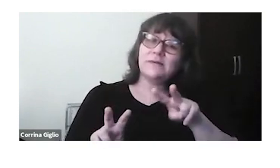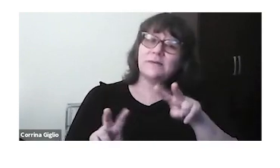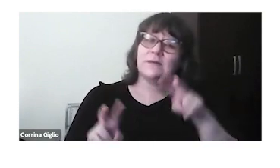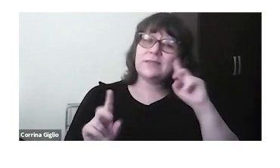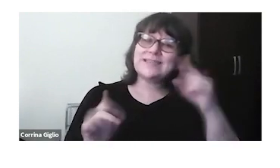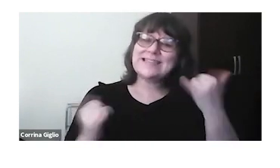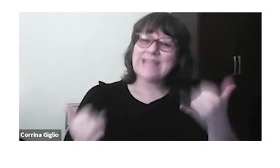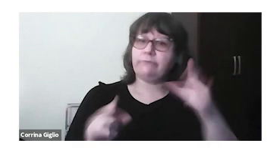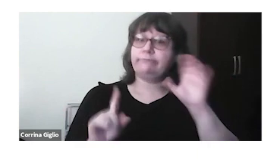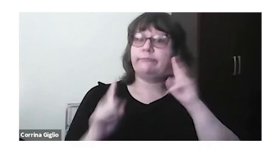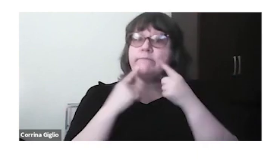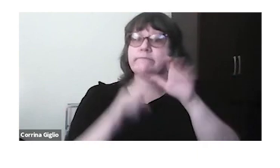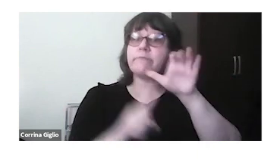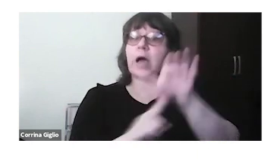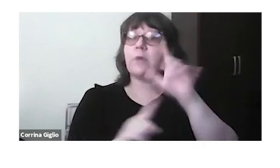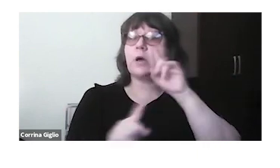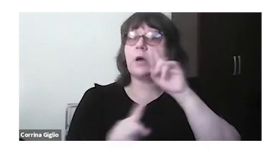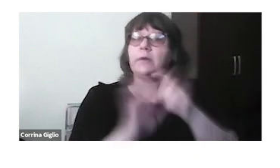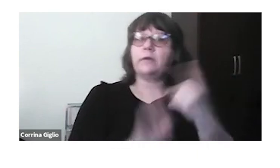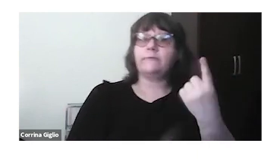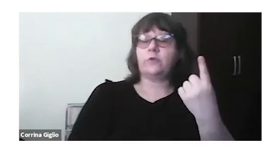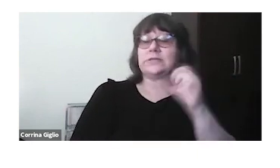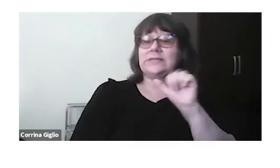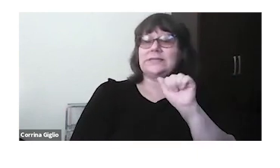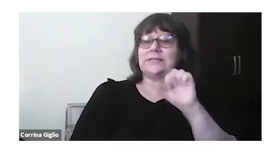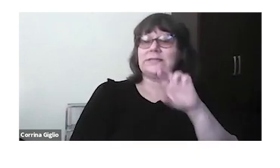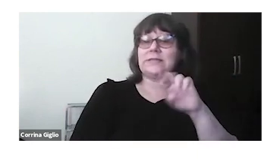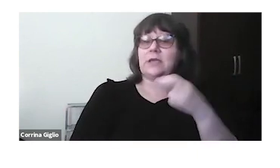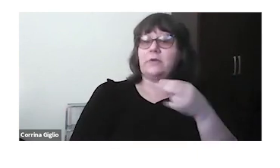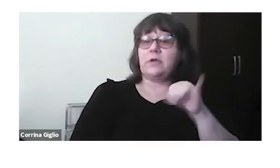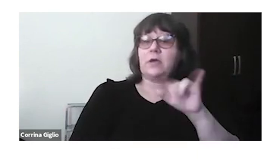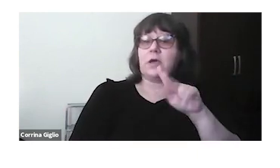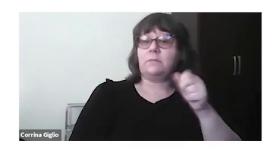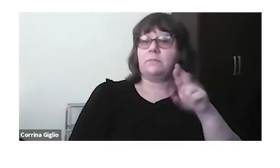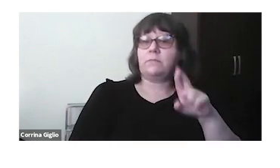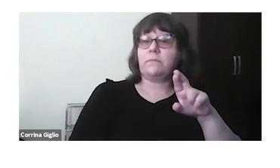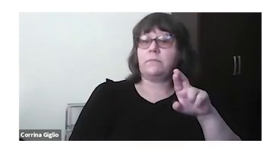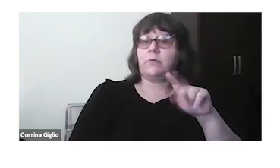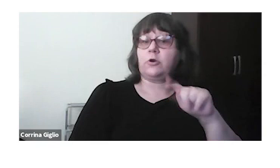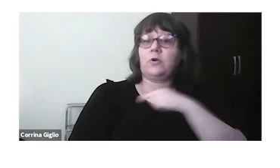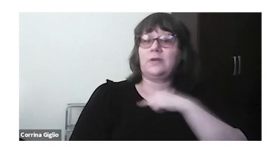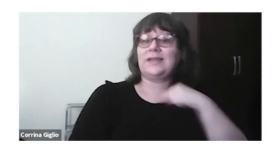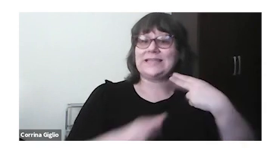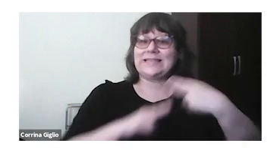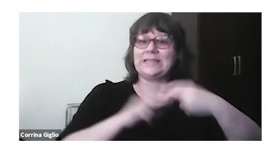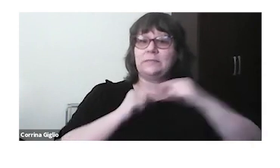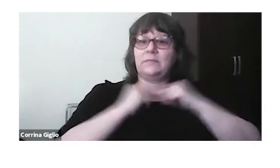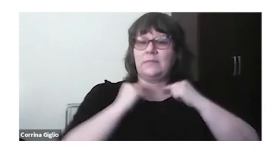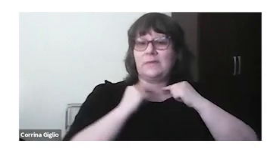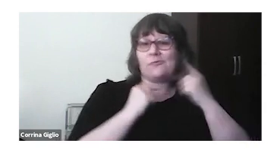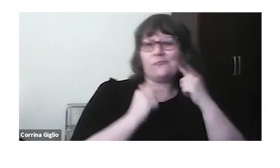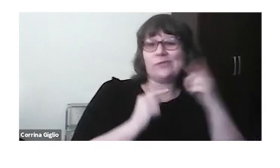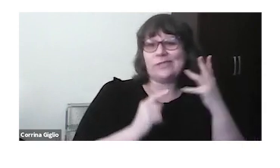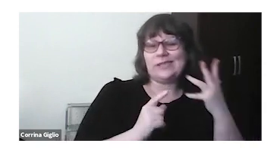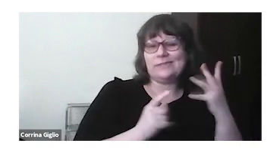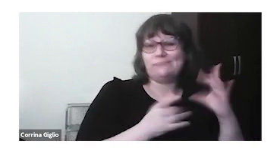trendy. In the first image, we see Sarah Jessica Parker with the nameplate necklace. That's a core part of a certain style